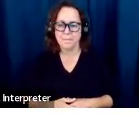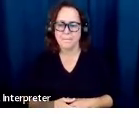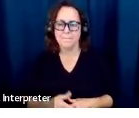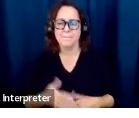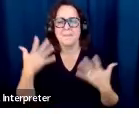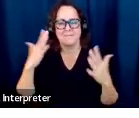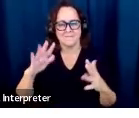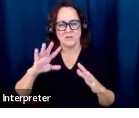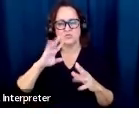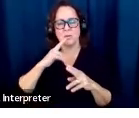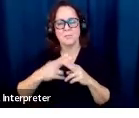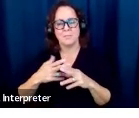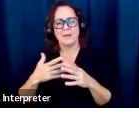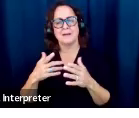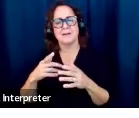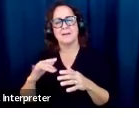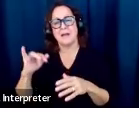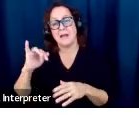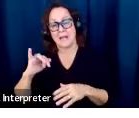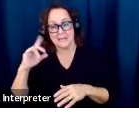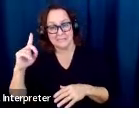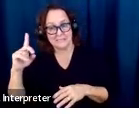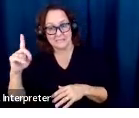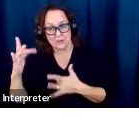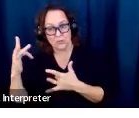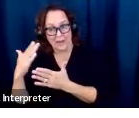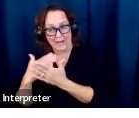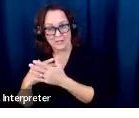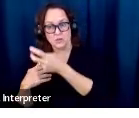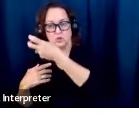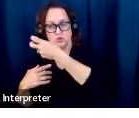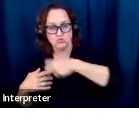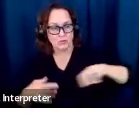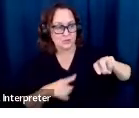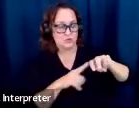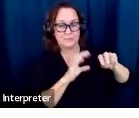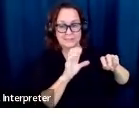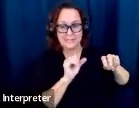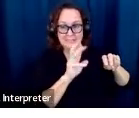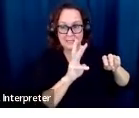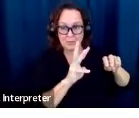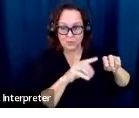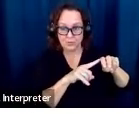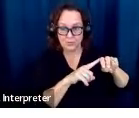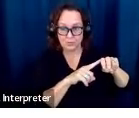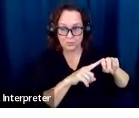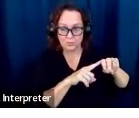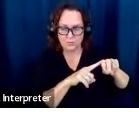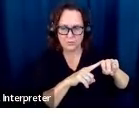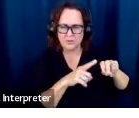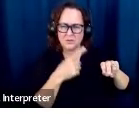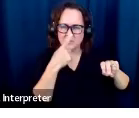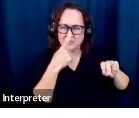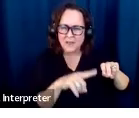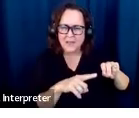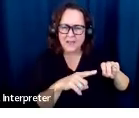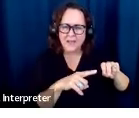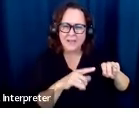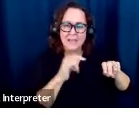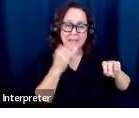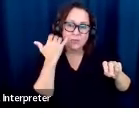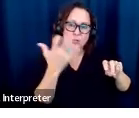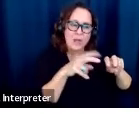about transitioning from the IDD waitlist to the CSW. Could you just talk briefly about sort of the other way